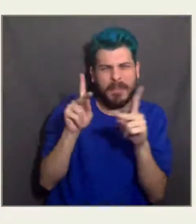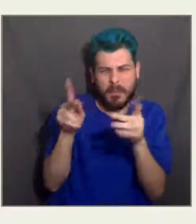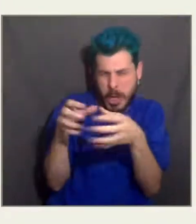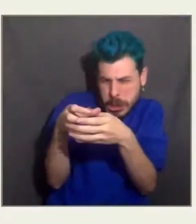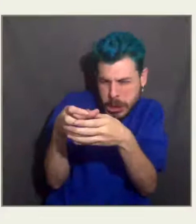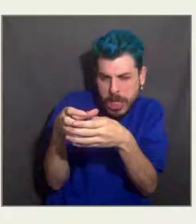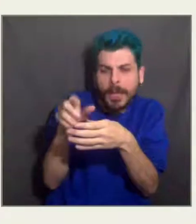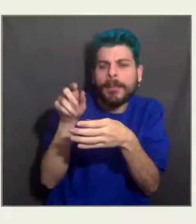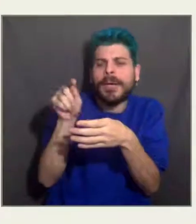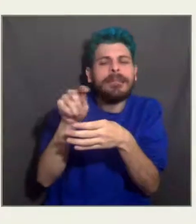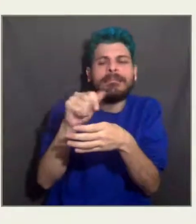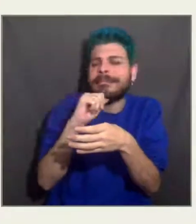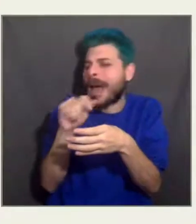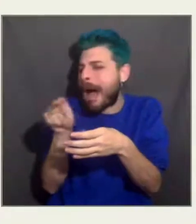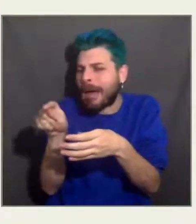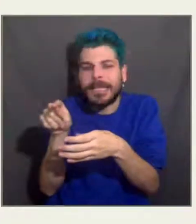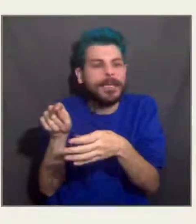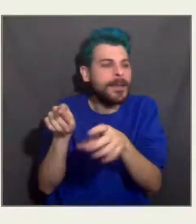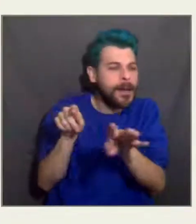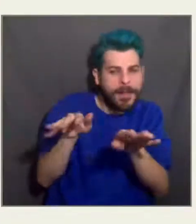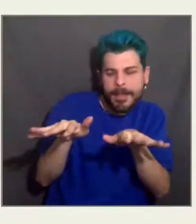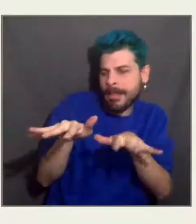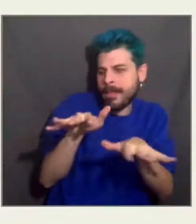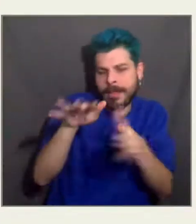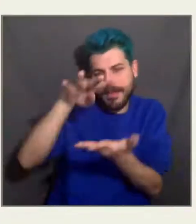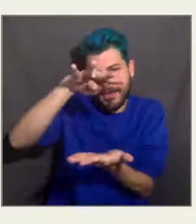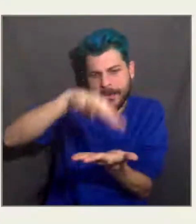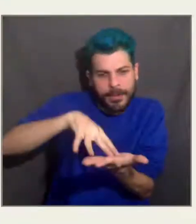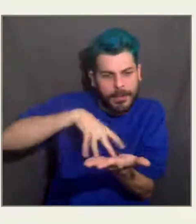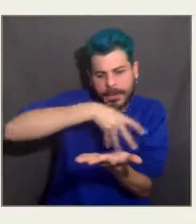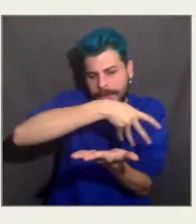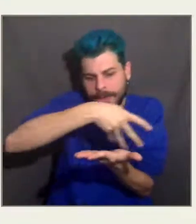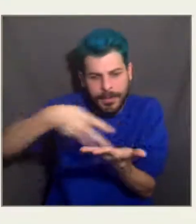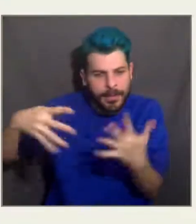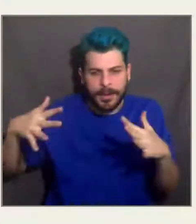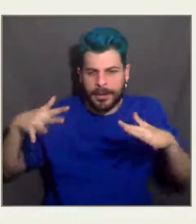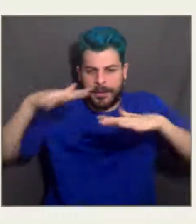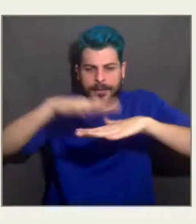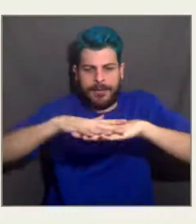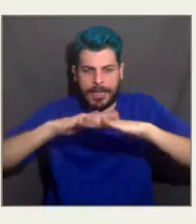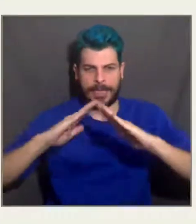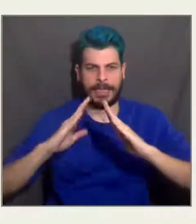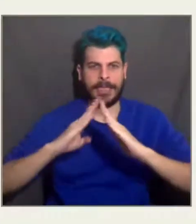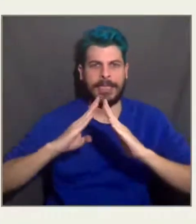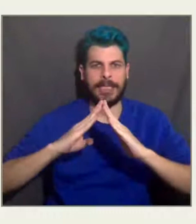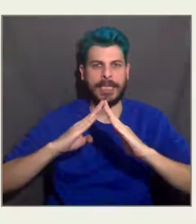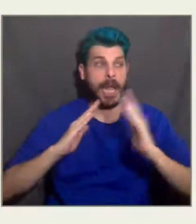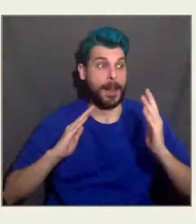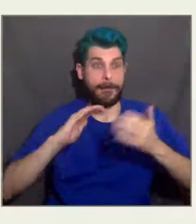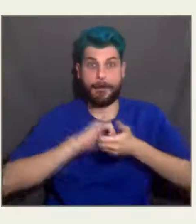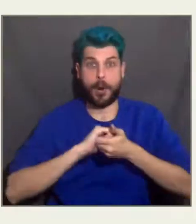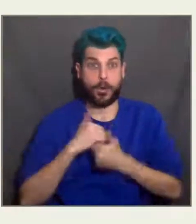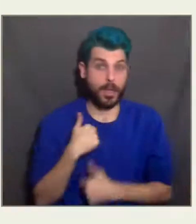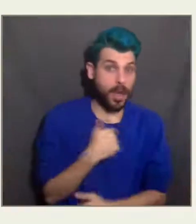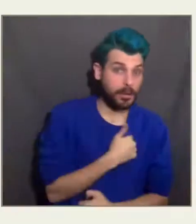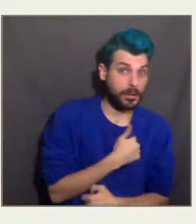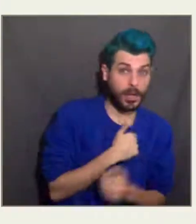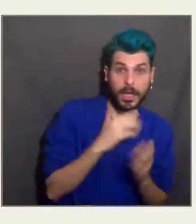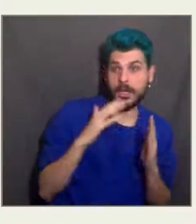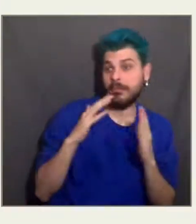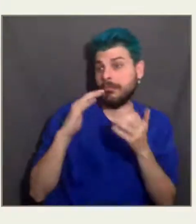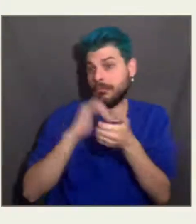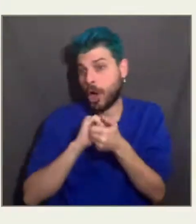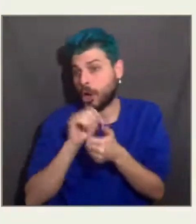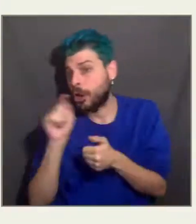corridors, they are looking and partnering with us and partnering with the cities that they work in to build